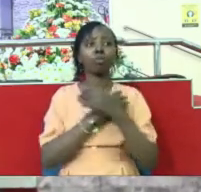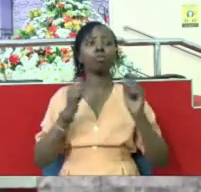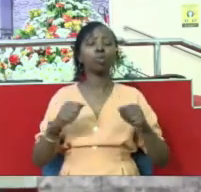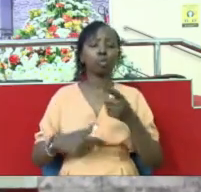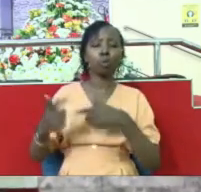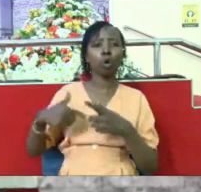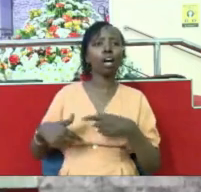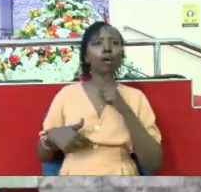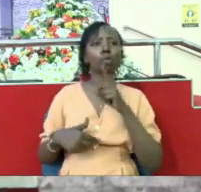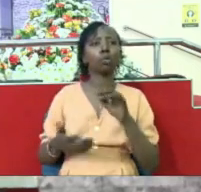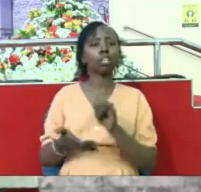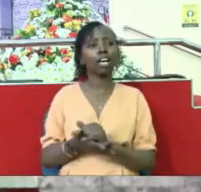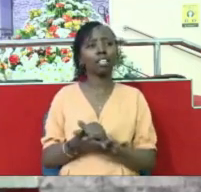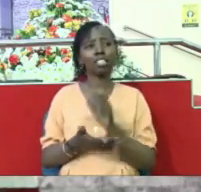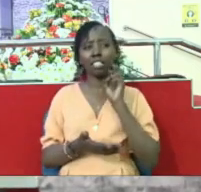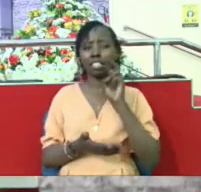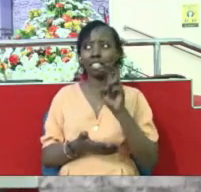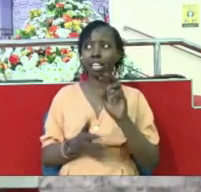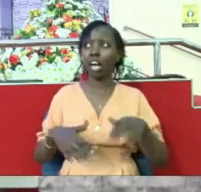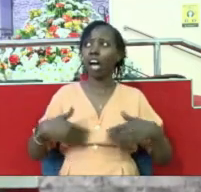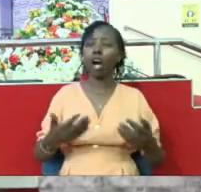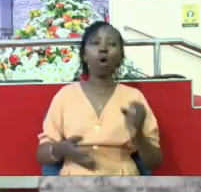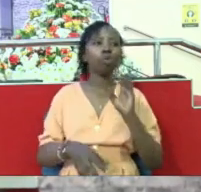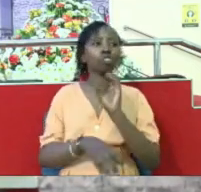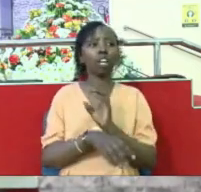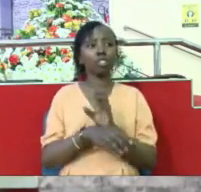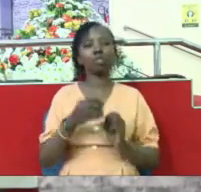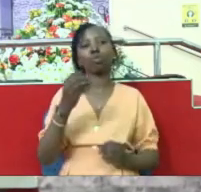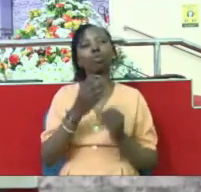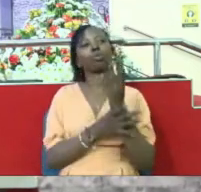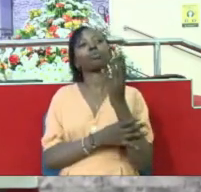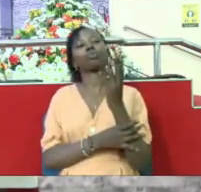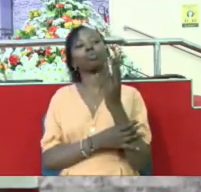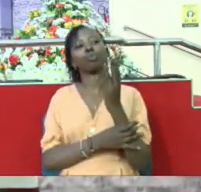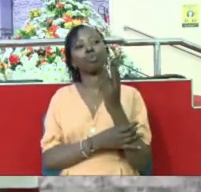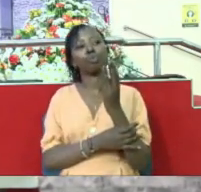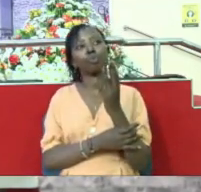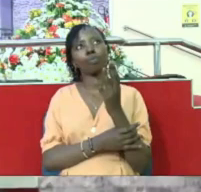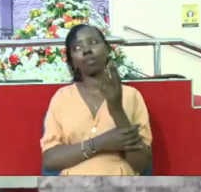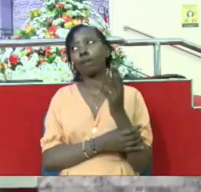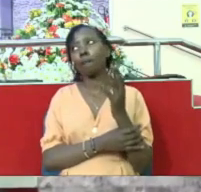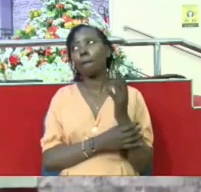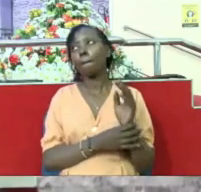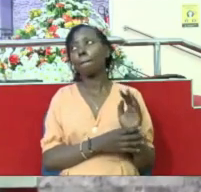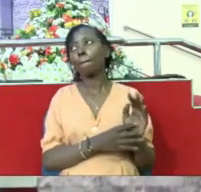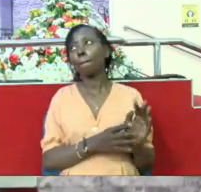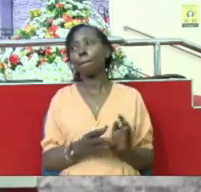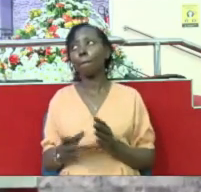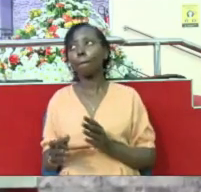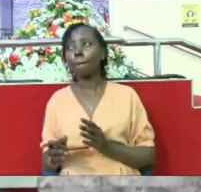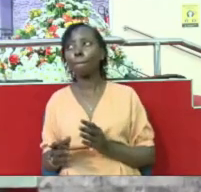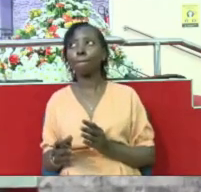Just to give. Just to give. You know, the test that is coming to us